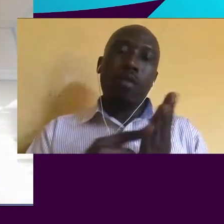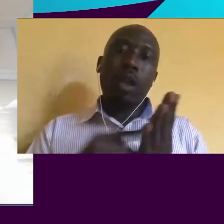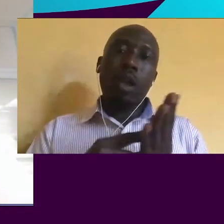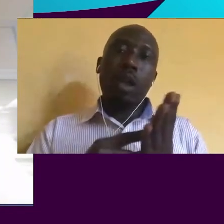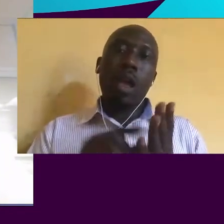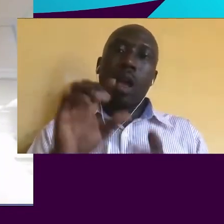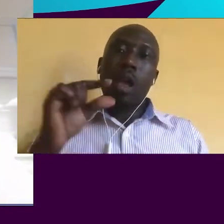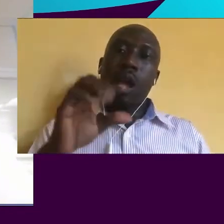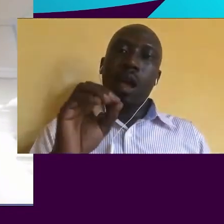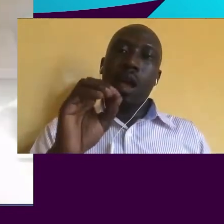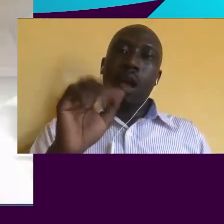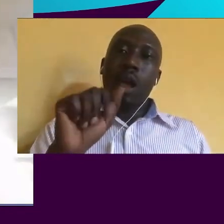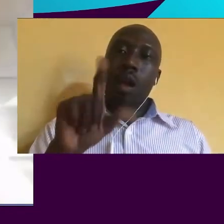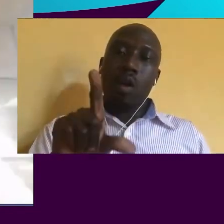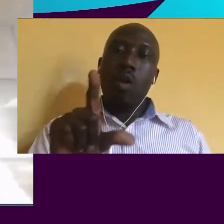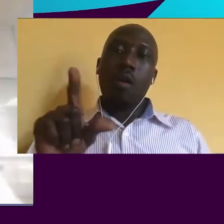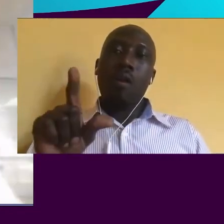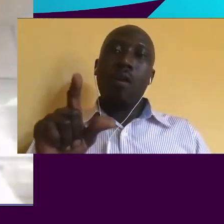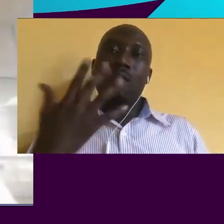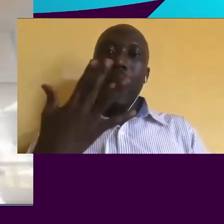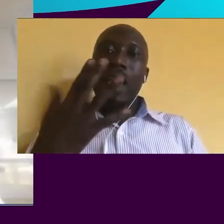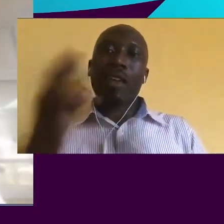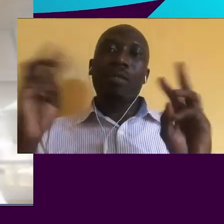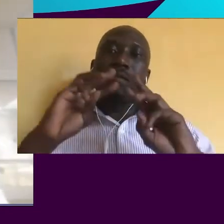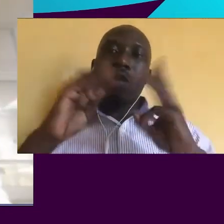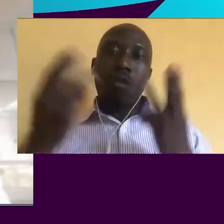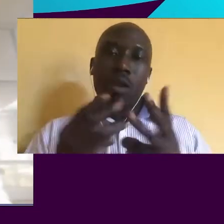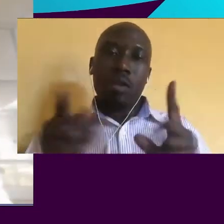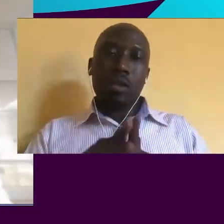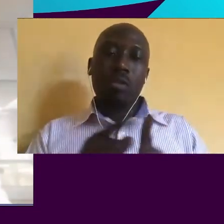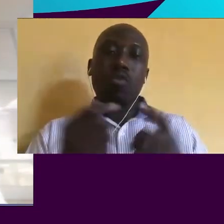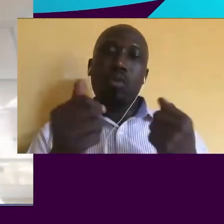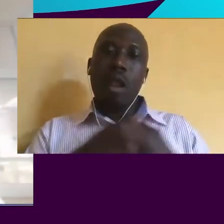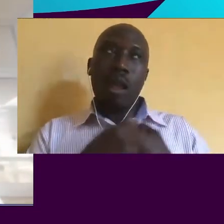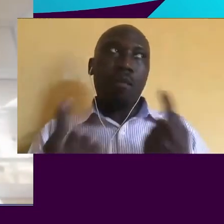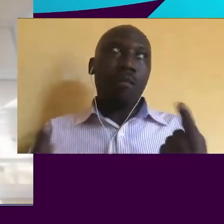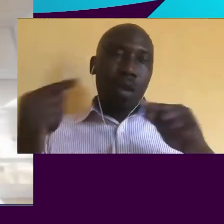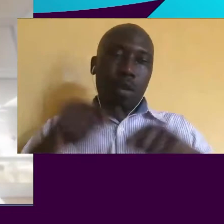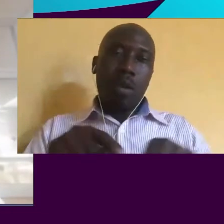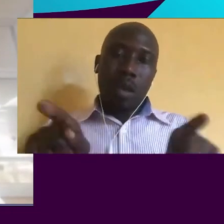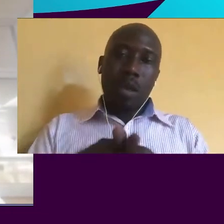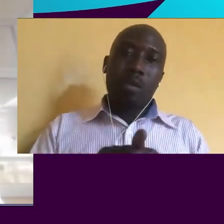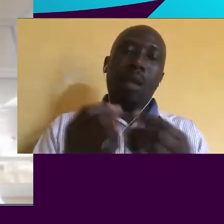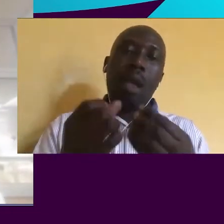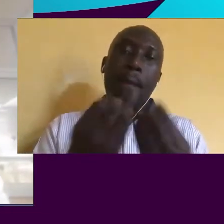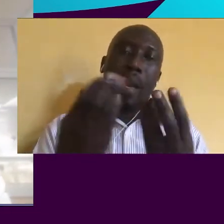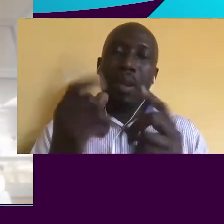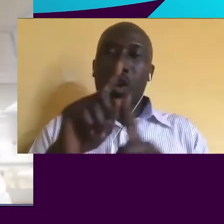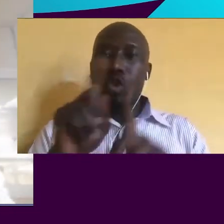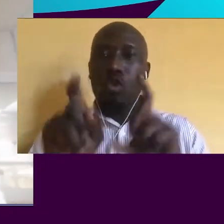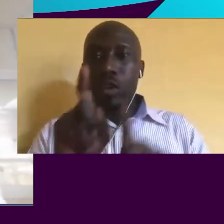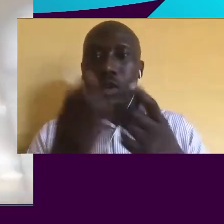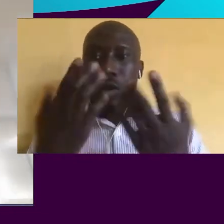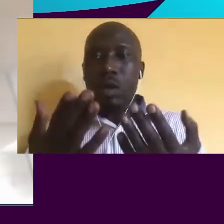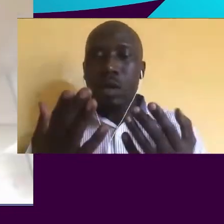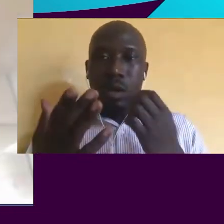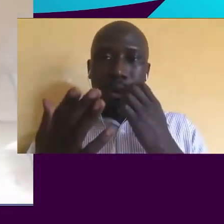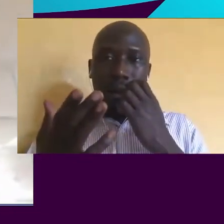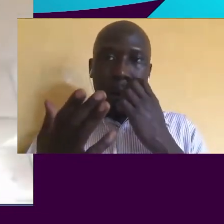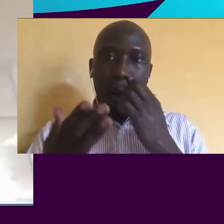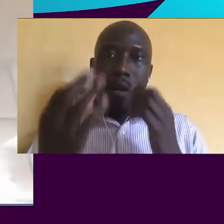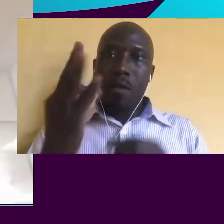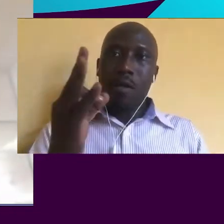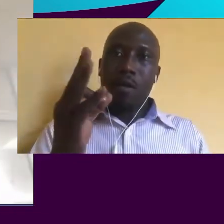because then we'd love to attend. You know, in the chat room, there's a lot of questions. FUFA Deputy